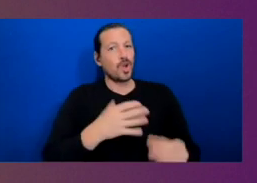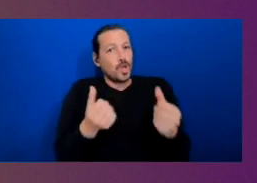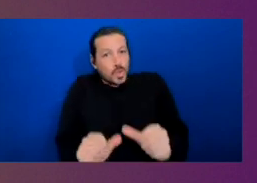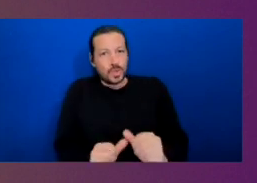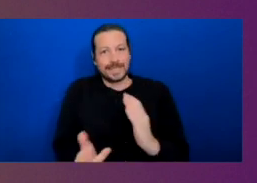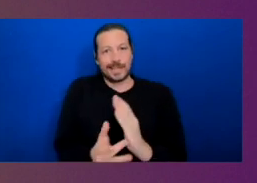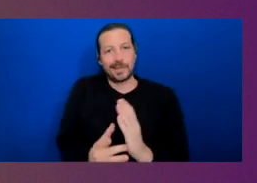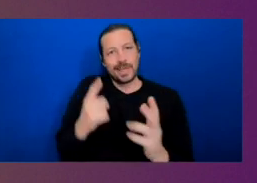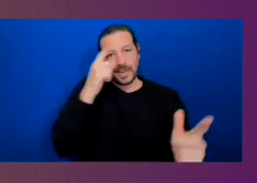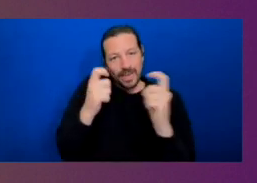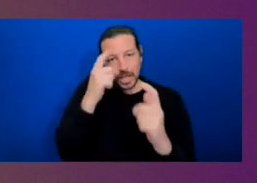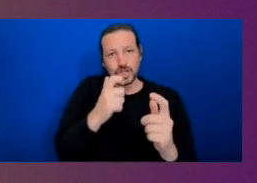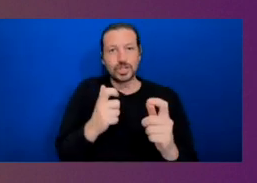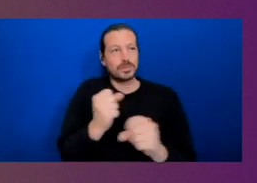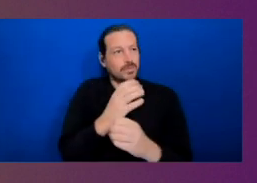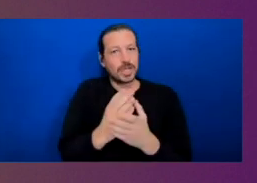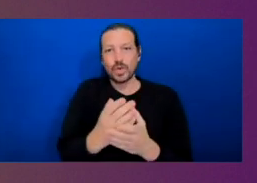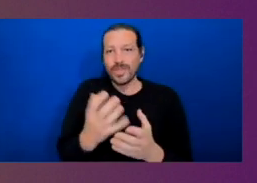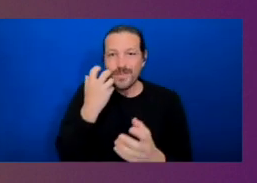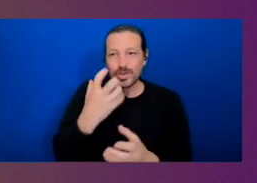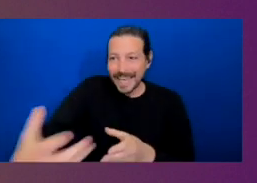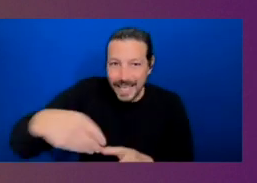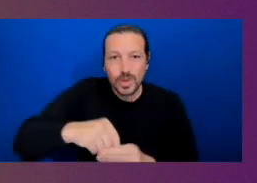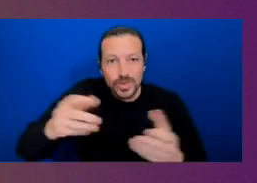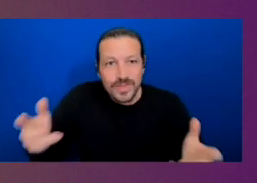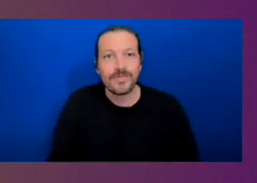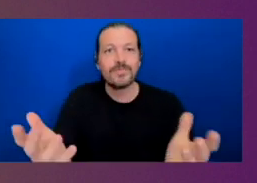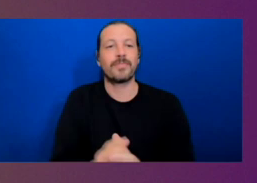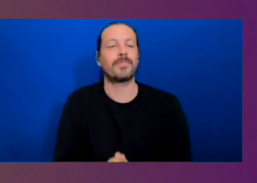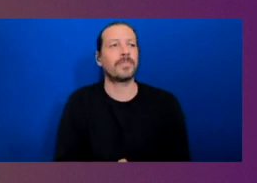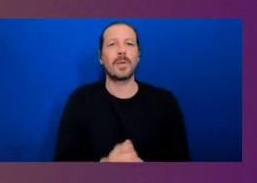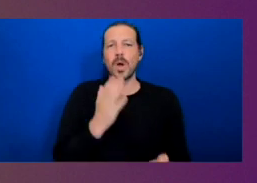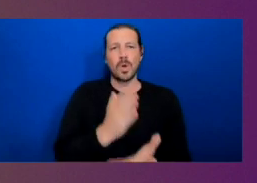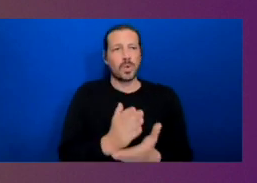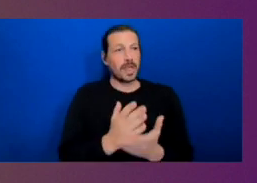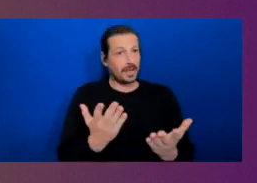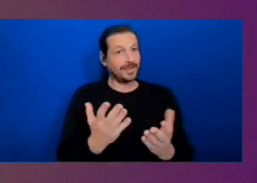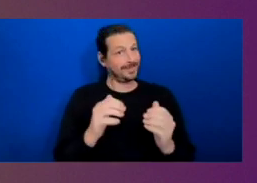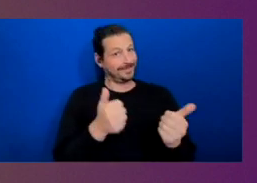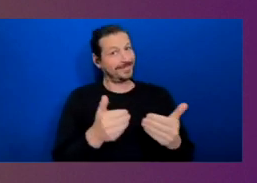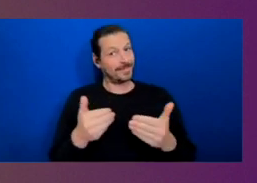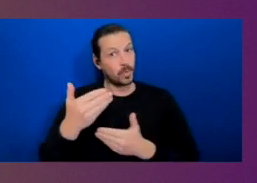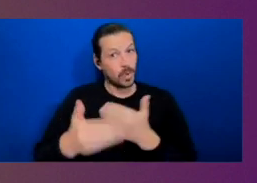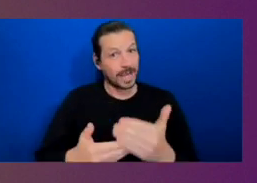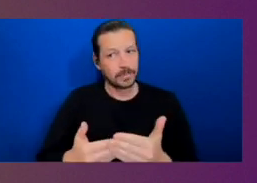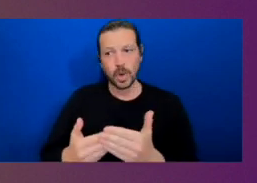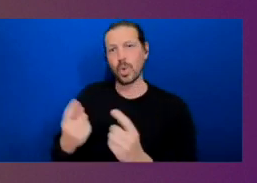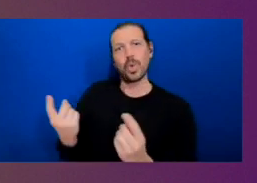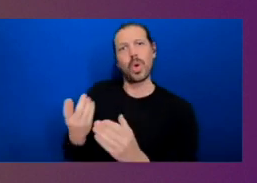and to drive an inclusive future. But it asks the question, who is being left behind as we kind of